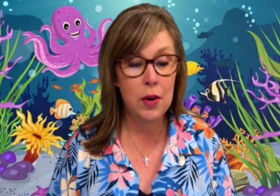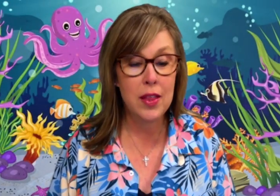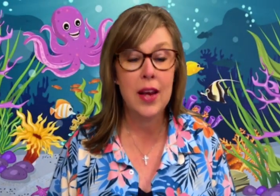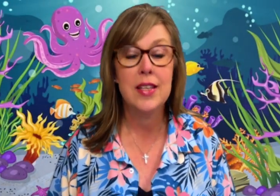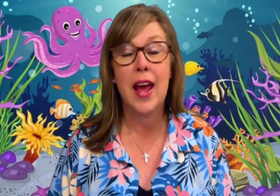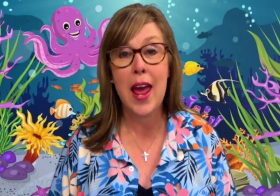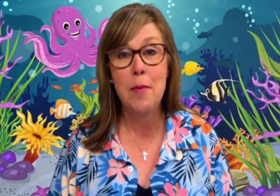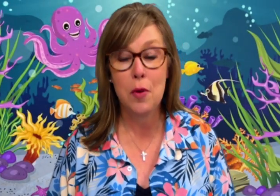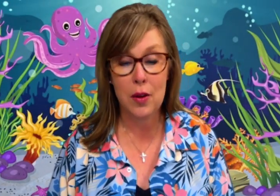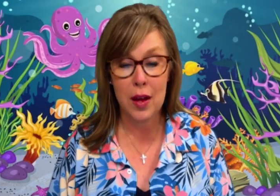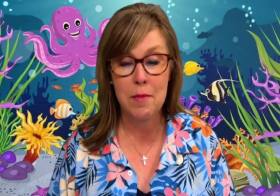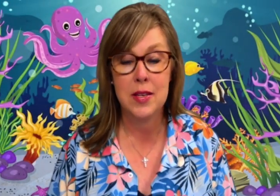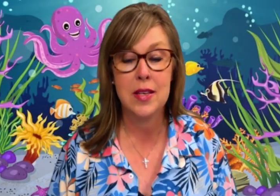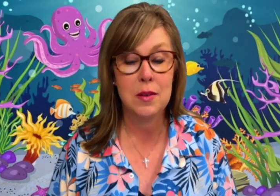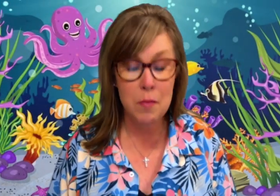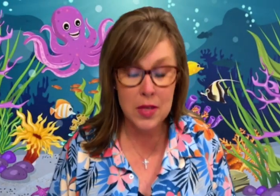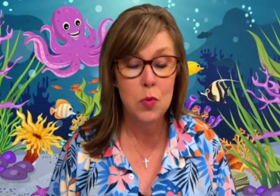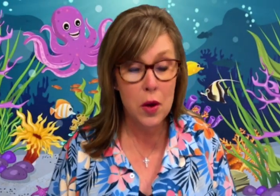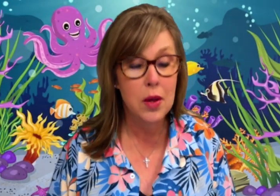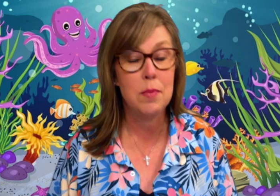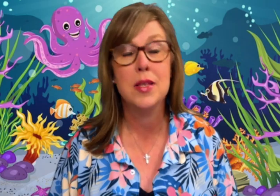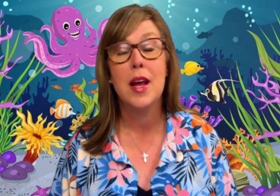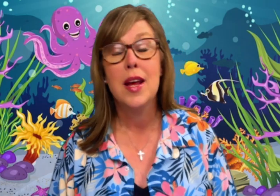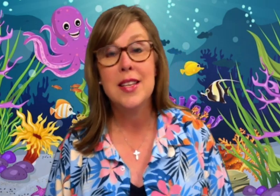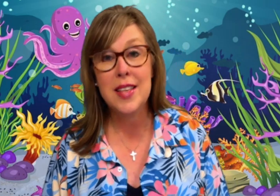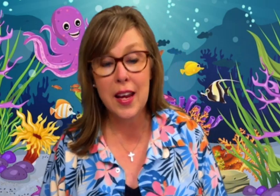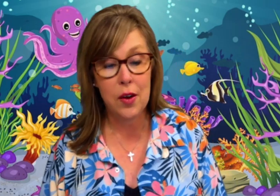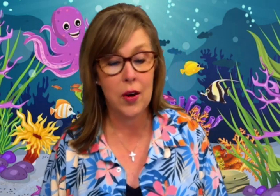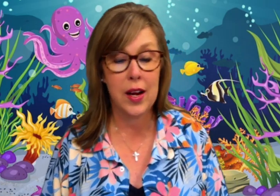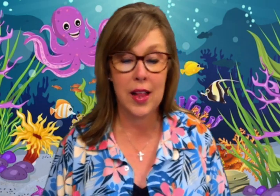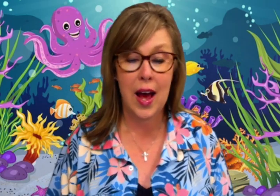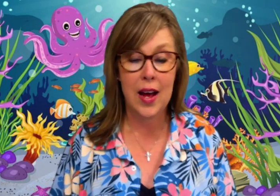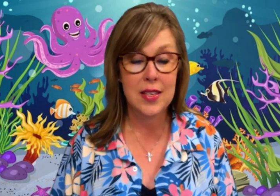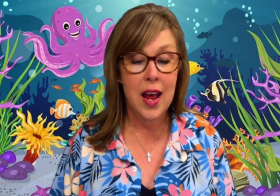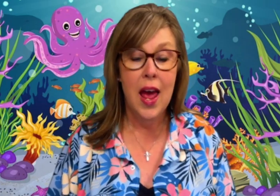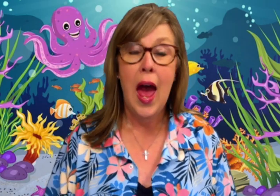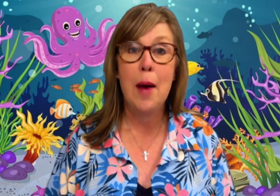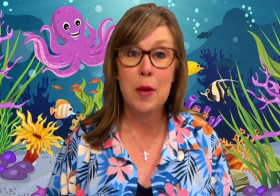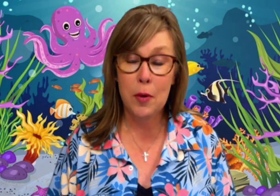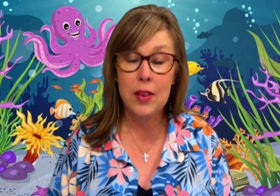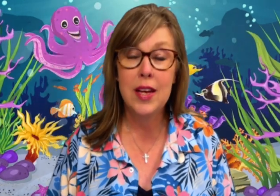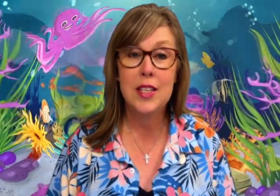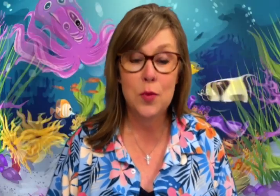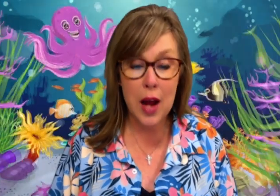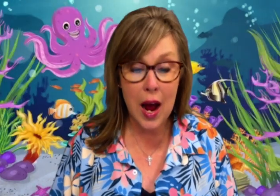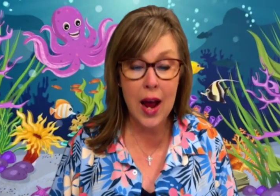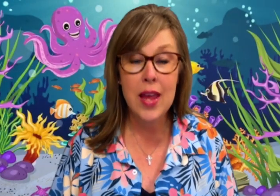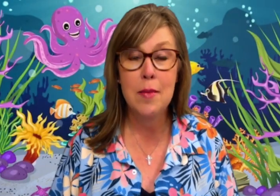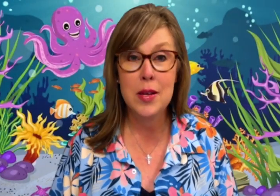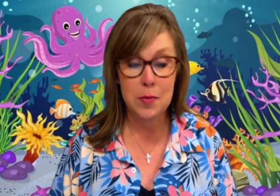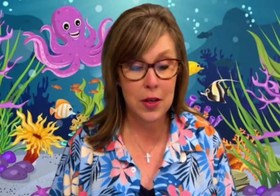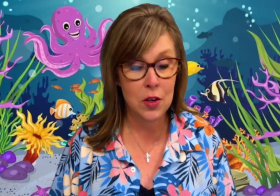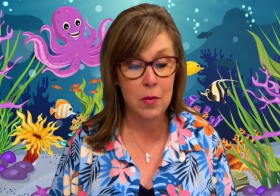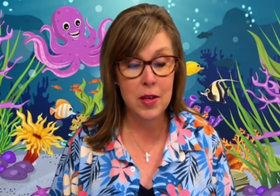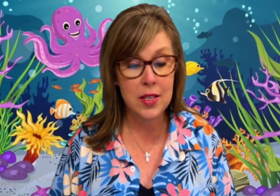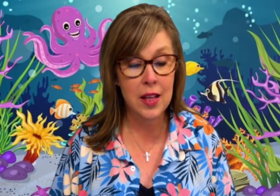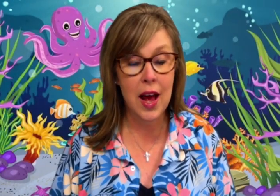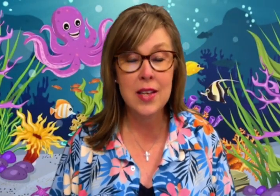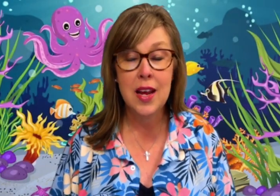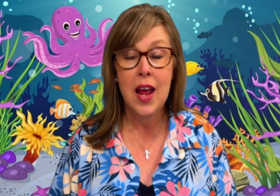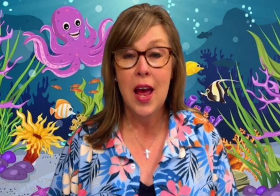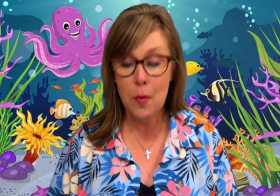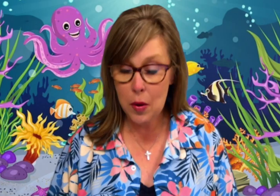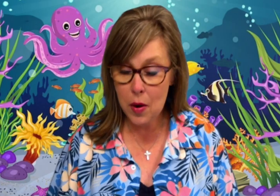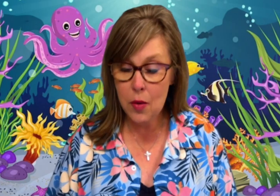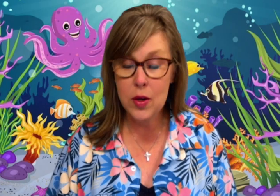Happy birthday to Abel in Miss Williams' second grade class. Happy birthday to Nye in Miss McDermott's